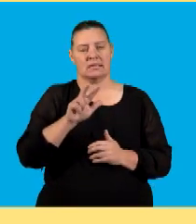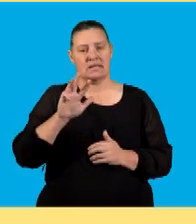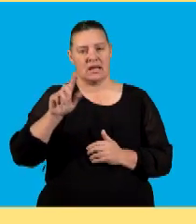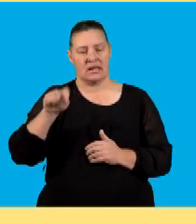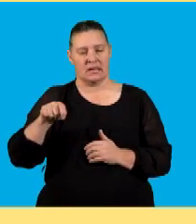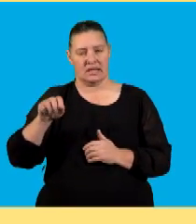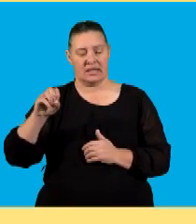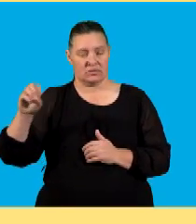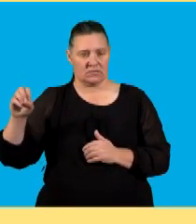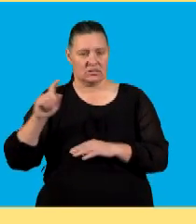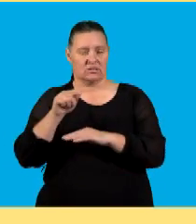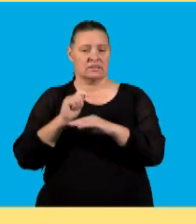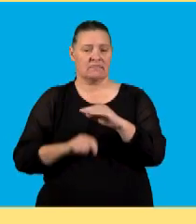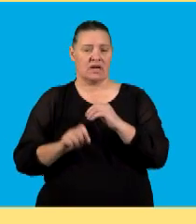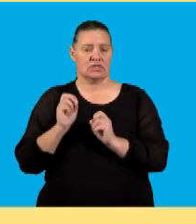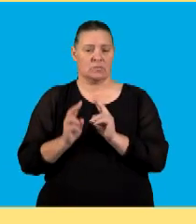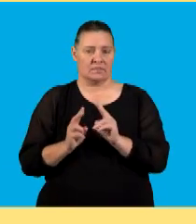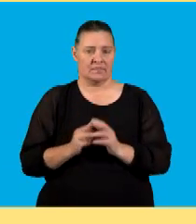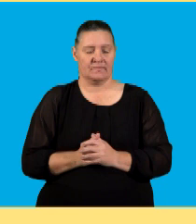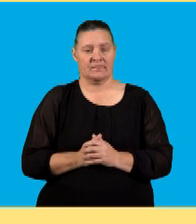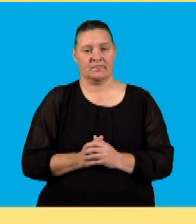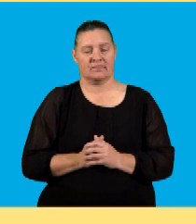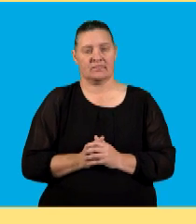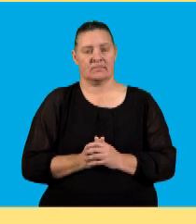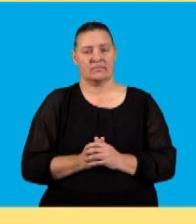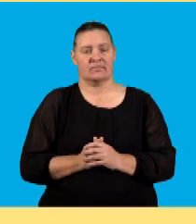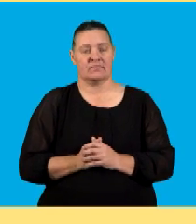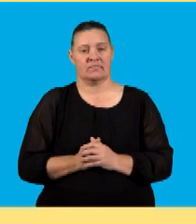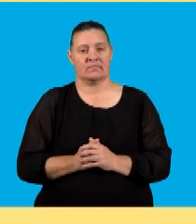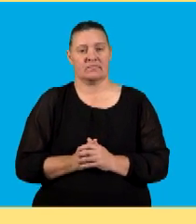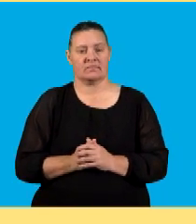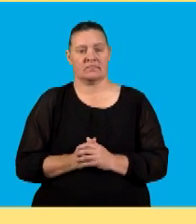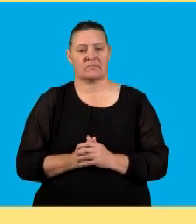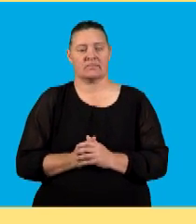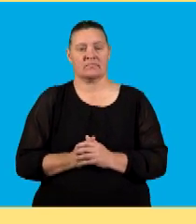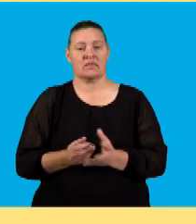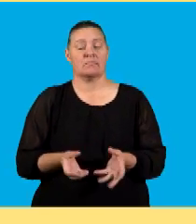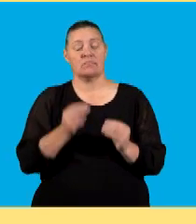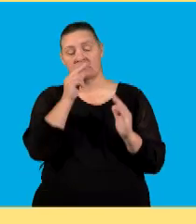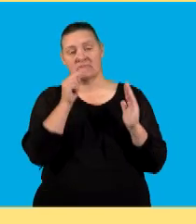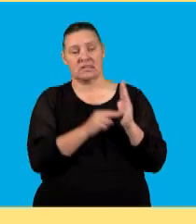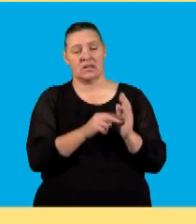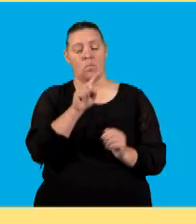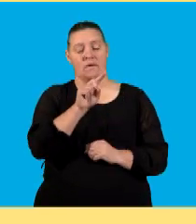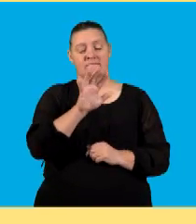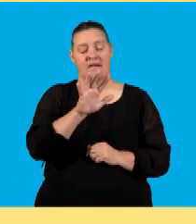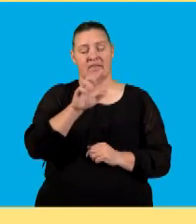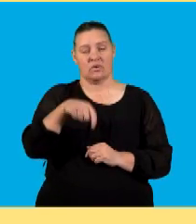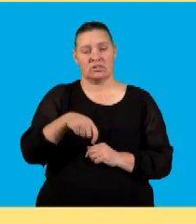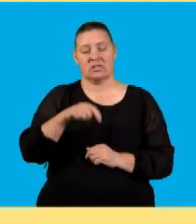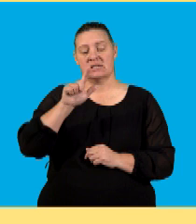189,000 divided by 12. On your calculator, you should be seeing